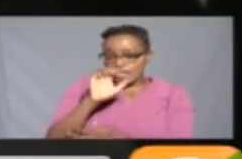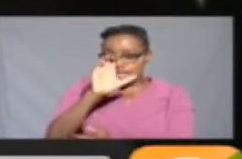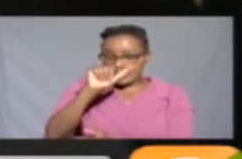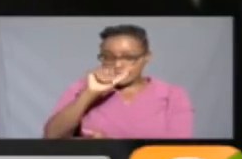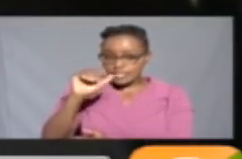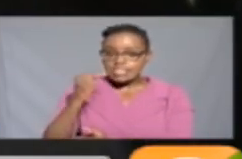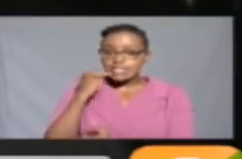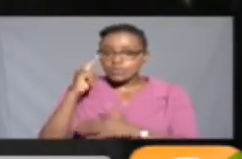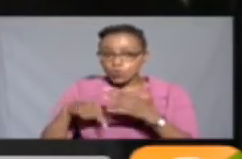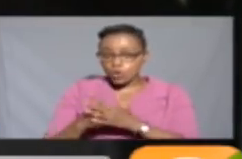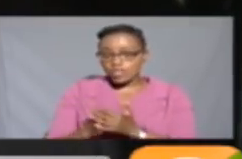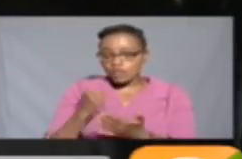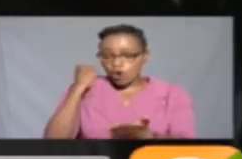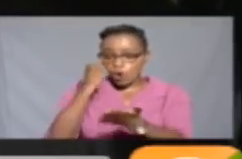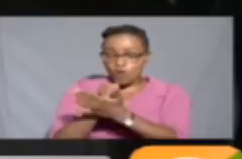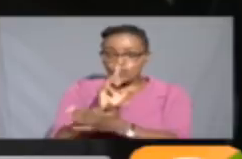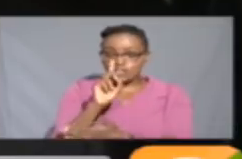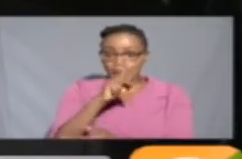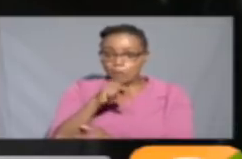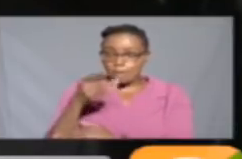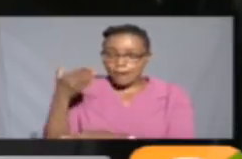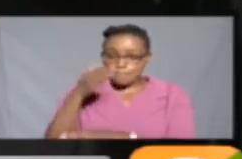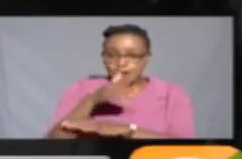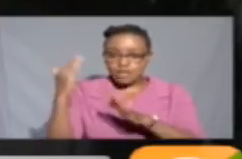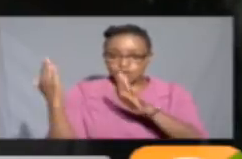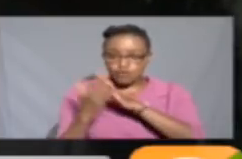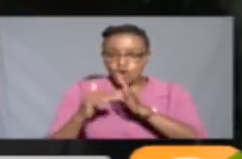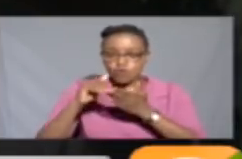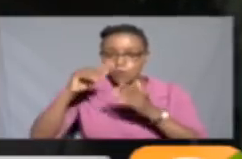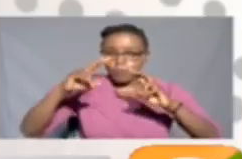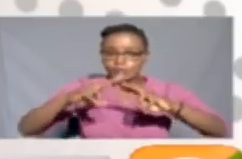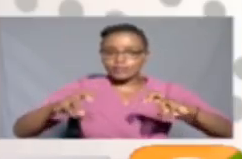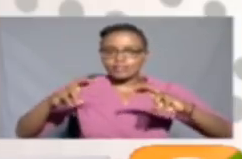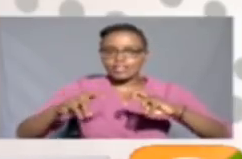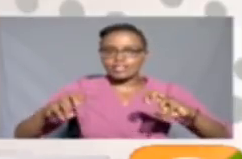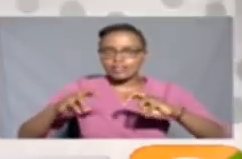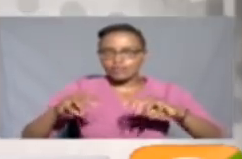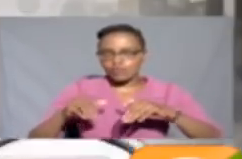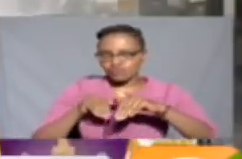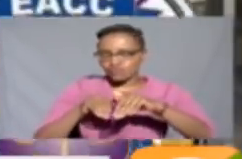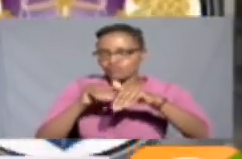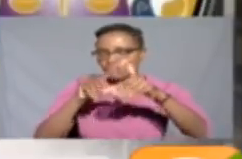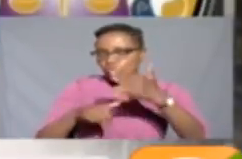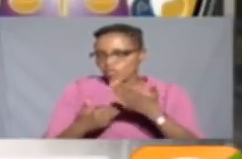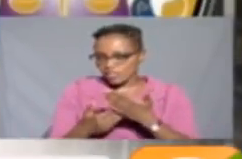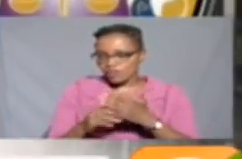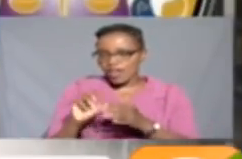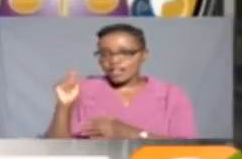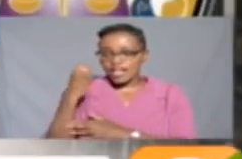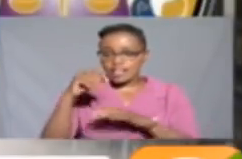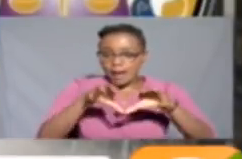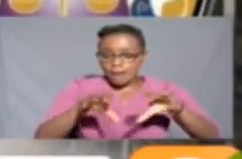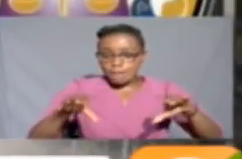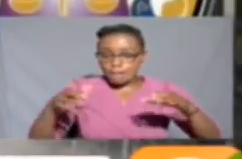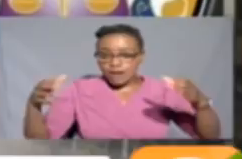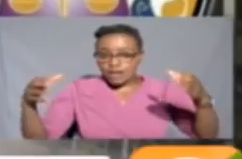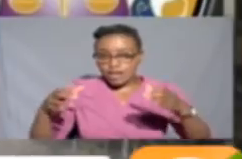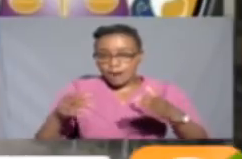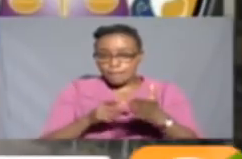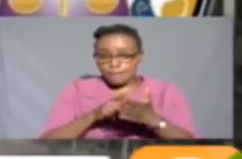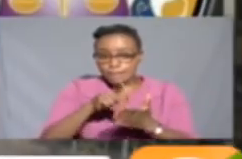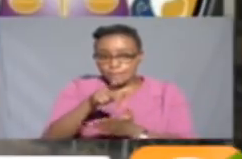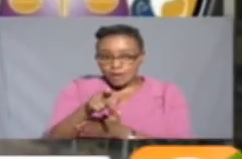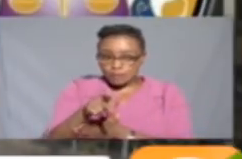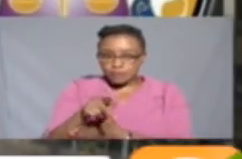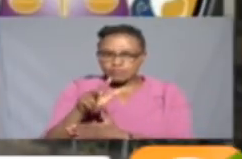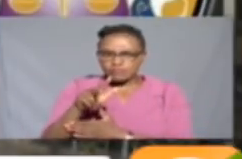says the office of the DPP returned the file for further investigations following revelations that Kenya Pipeline Company paid 30